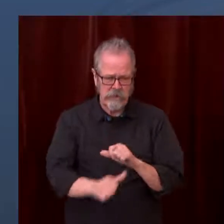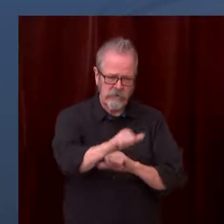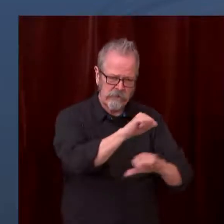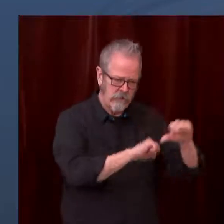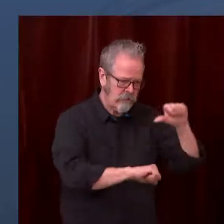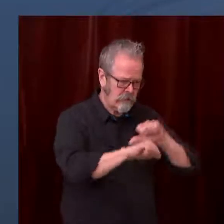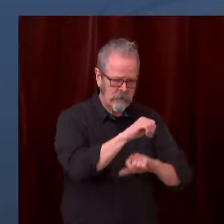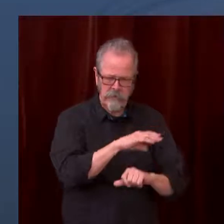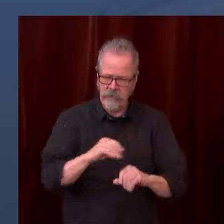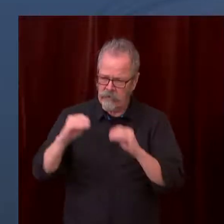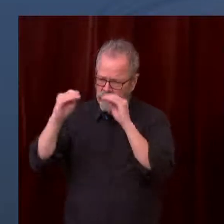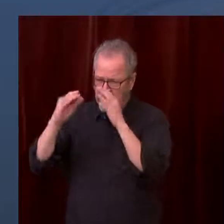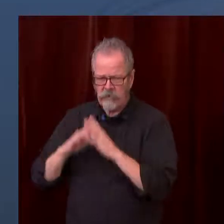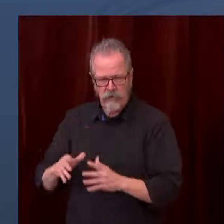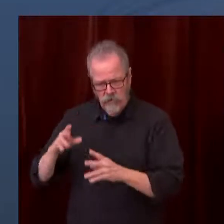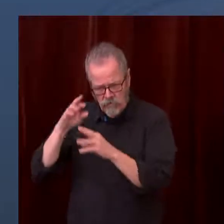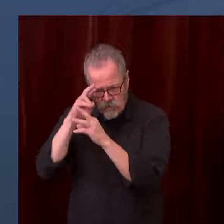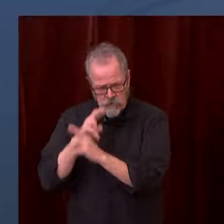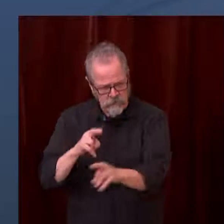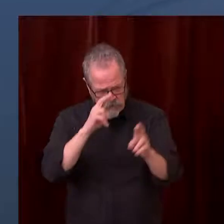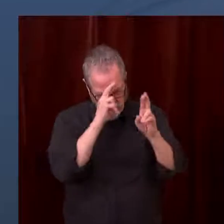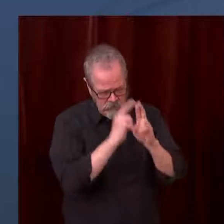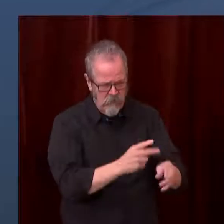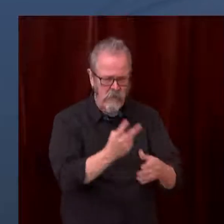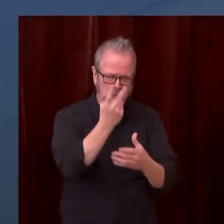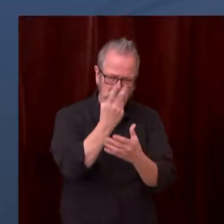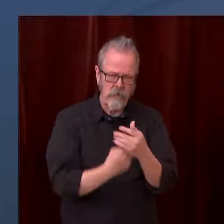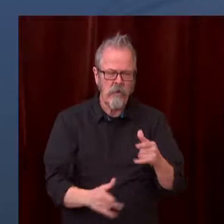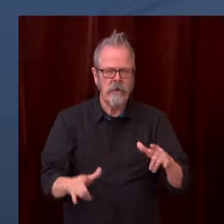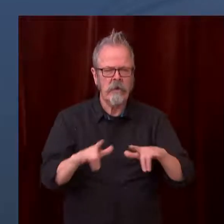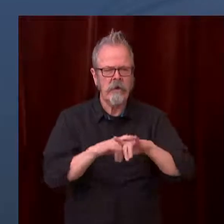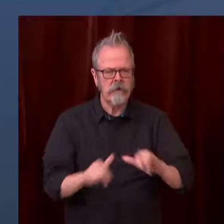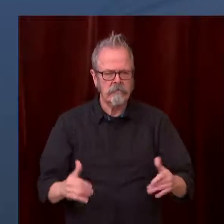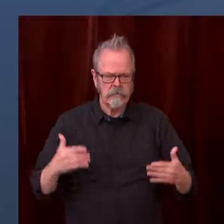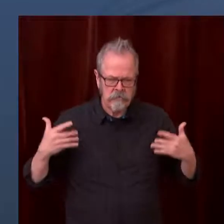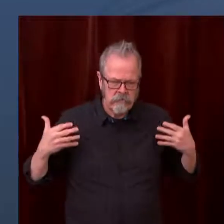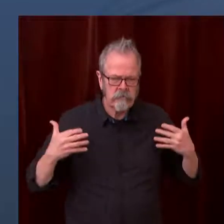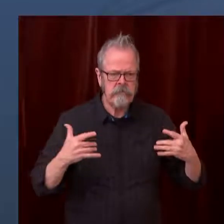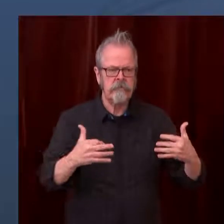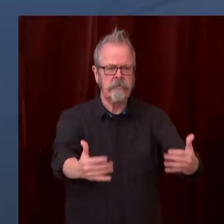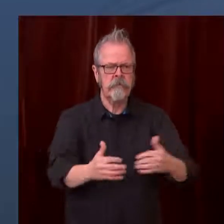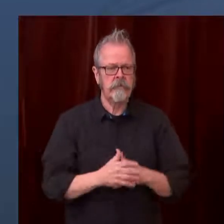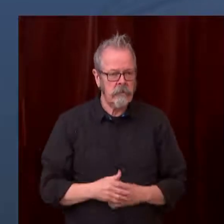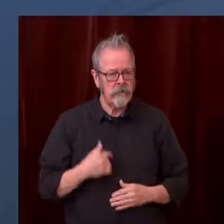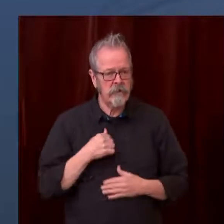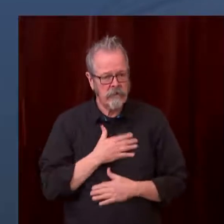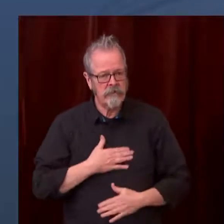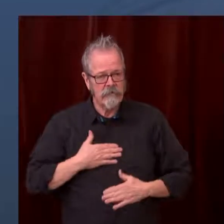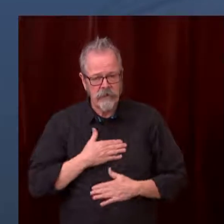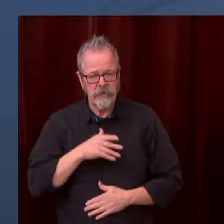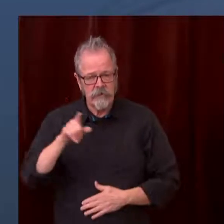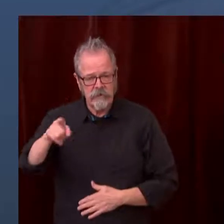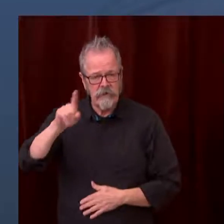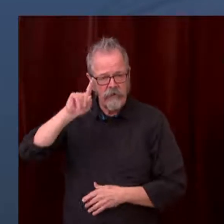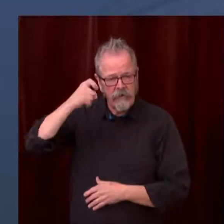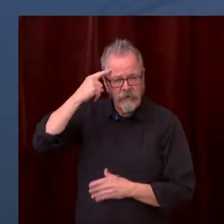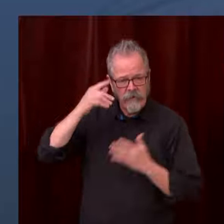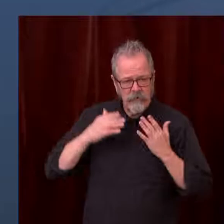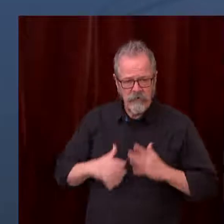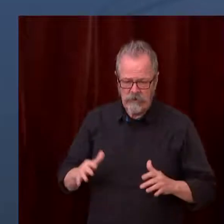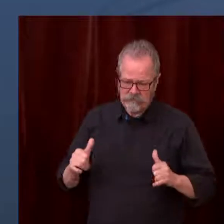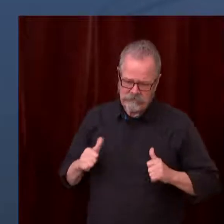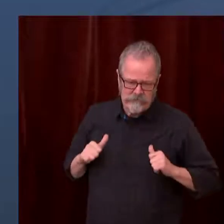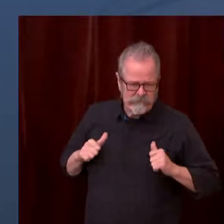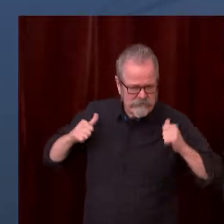together. So I just so appreciate your willingness to really be bold and step up and find a way, as we've struggled with